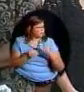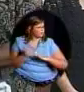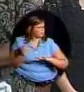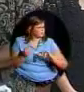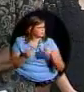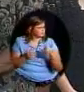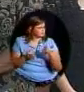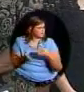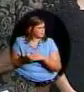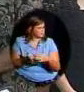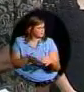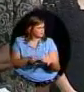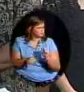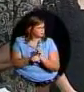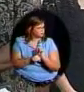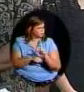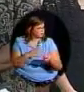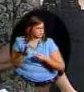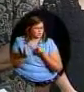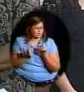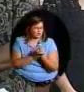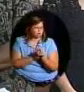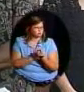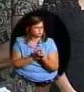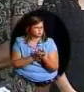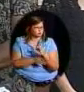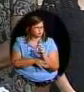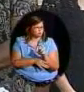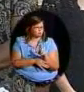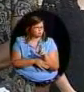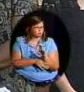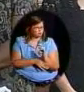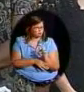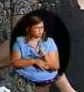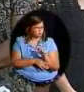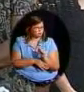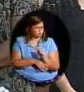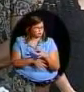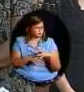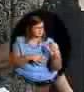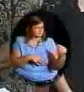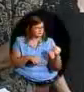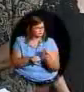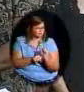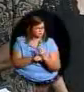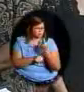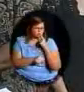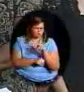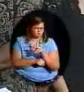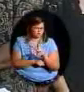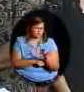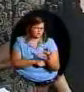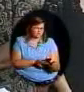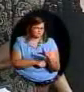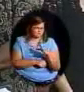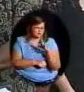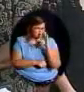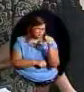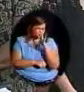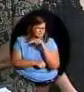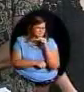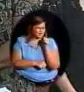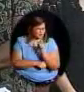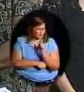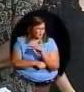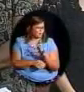its programs, resources, and services. Barbara is leaving the county to work for the Kansas City Girls and Boys Organization, and tonight,